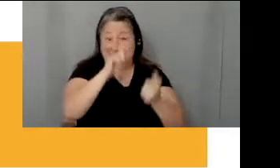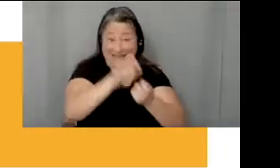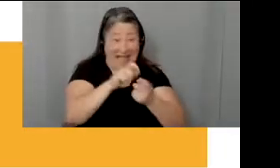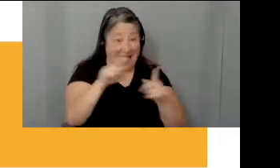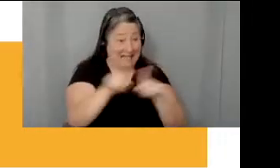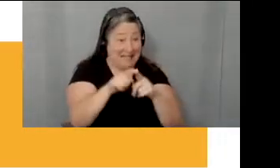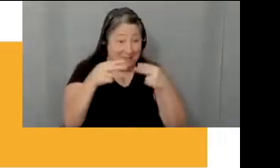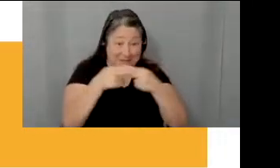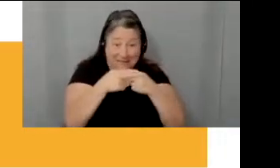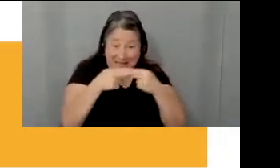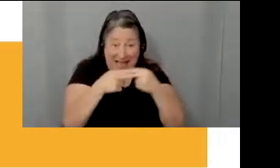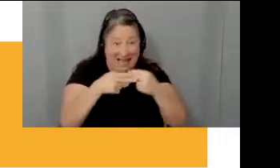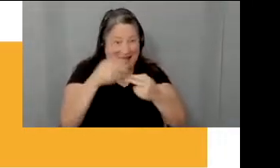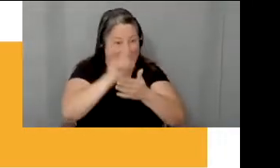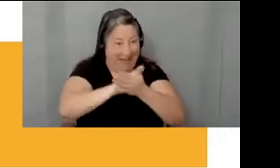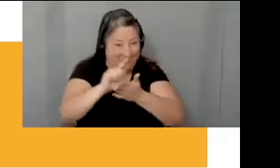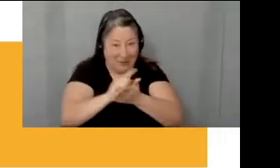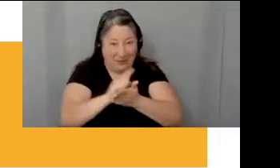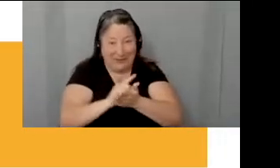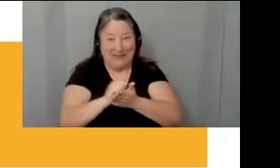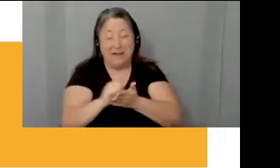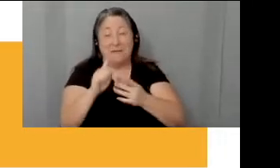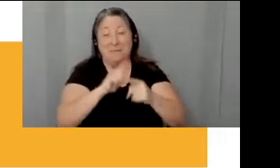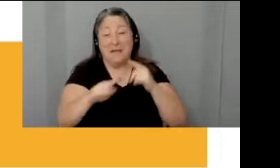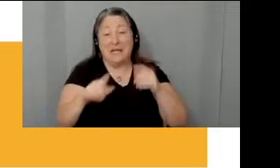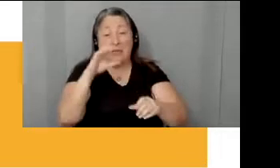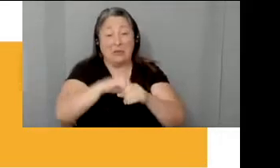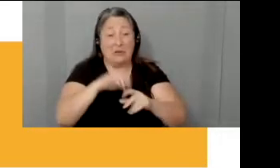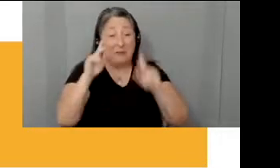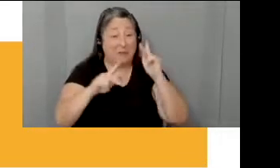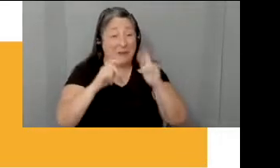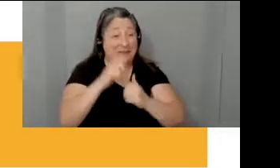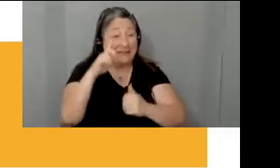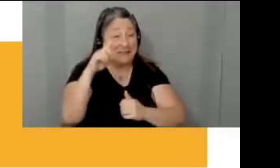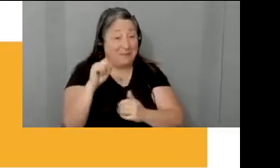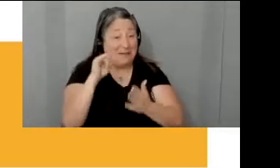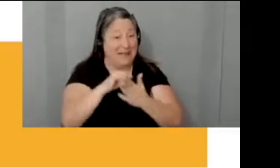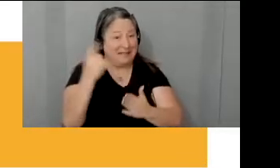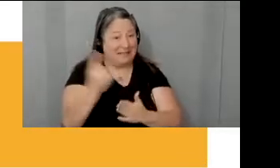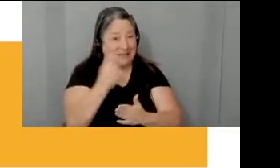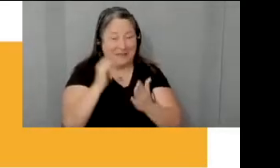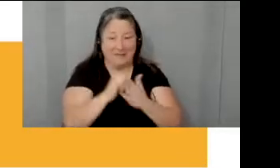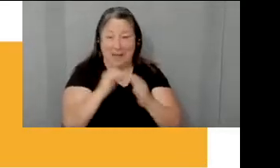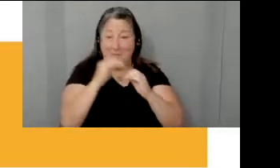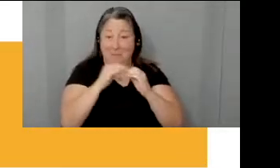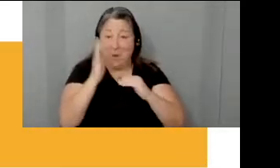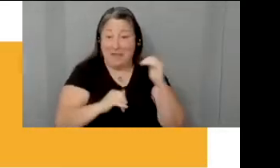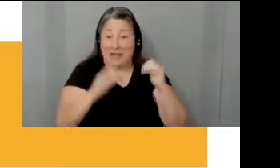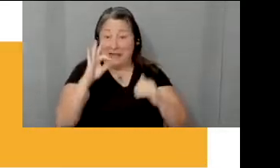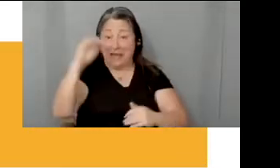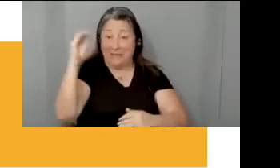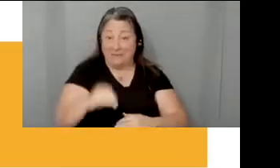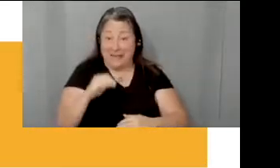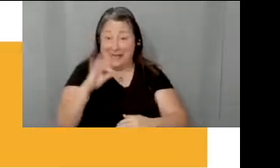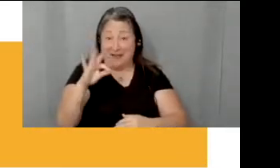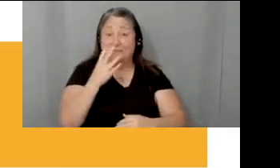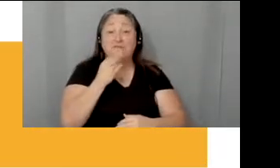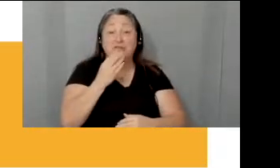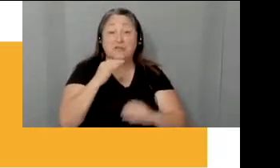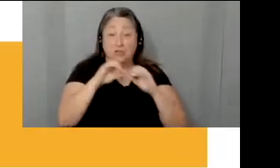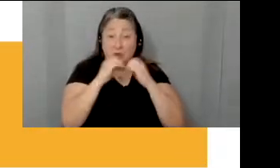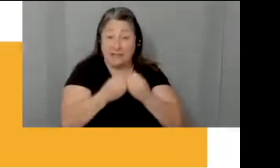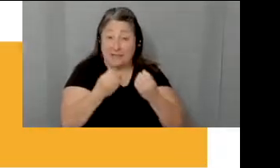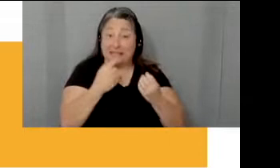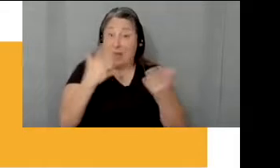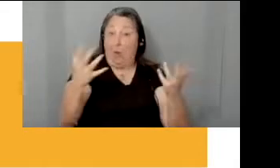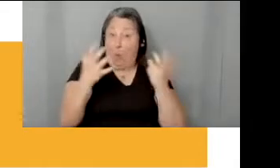slide each week, but including people with disabilities is something that more than 90% of Jewish organizations say they want to